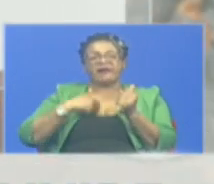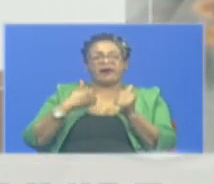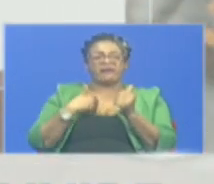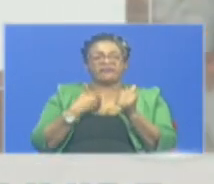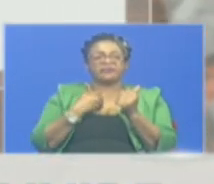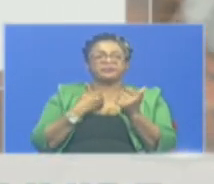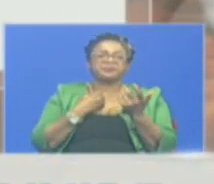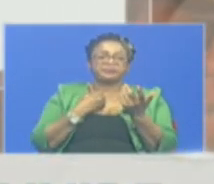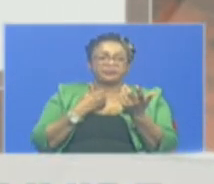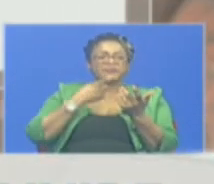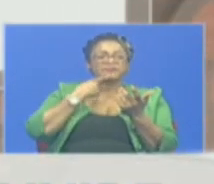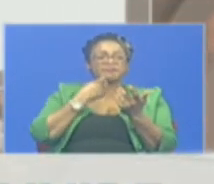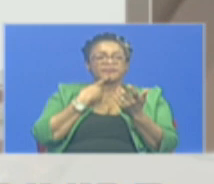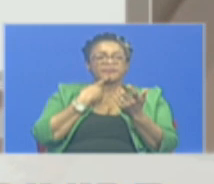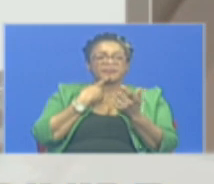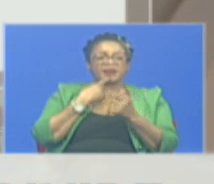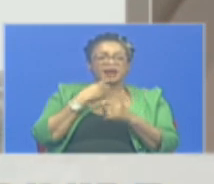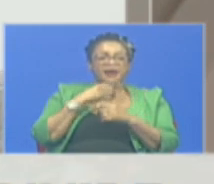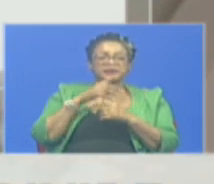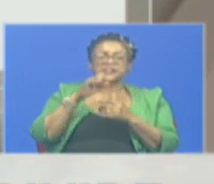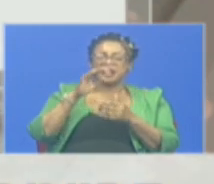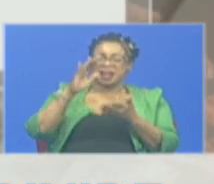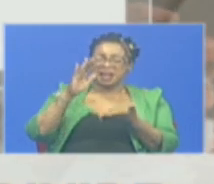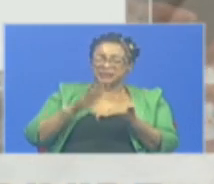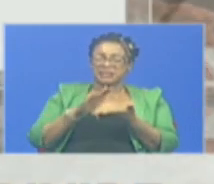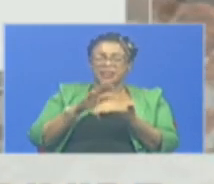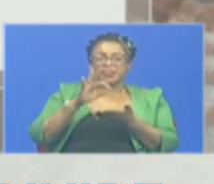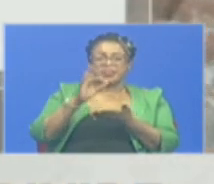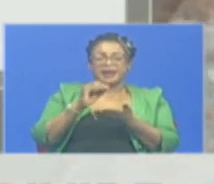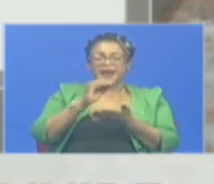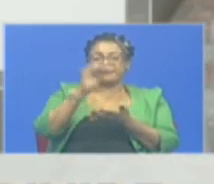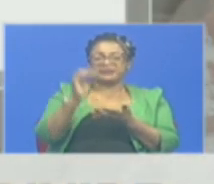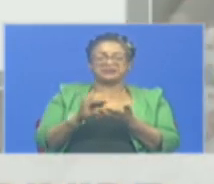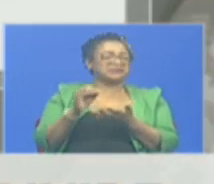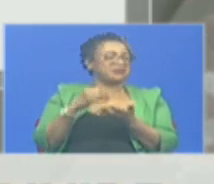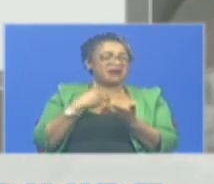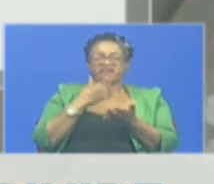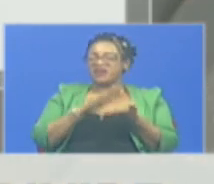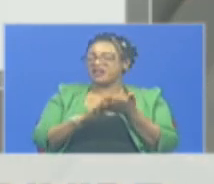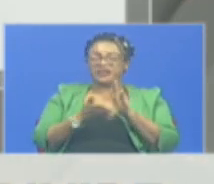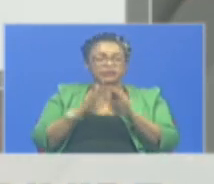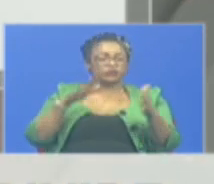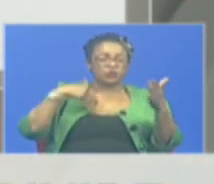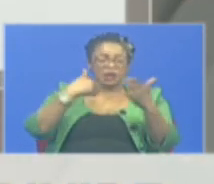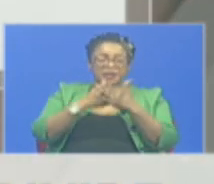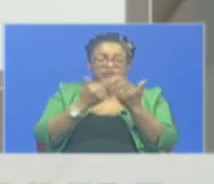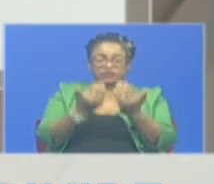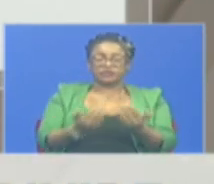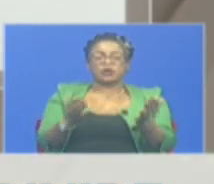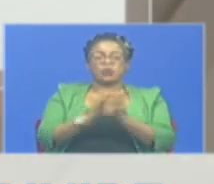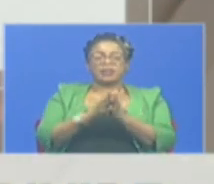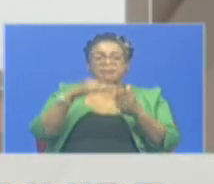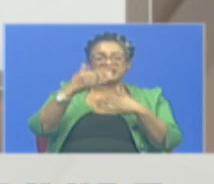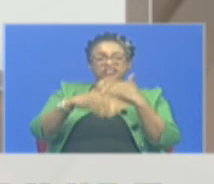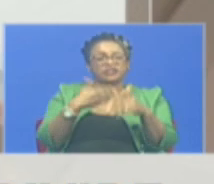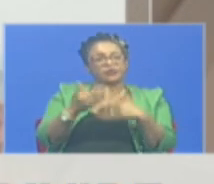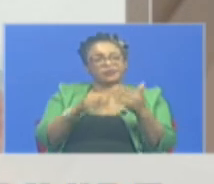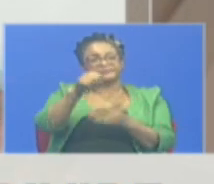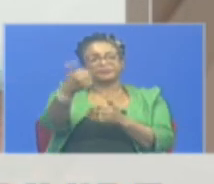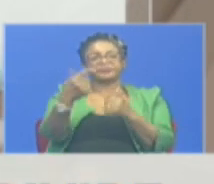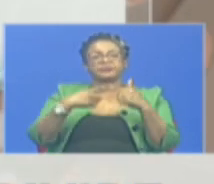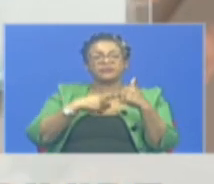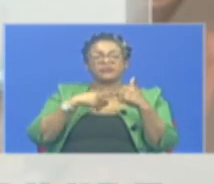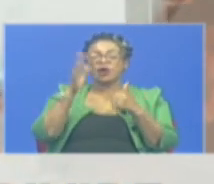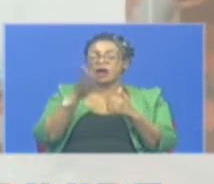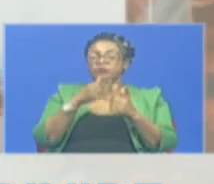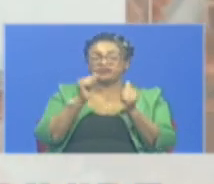that less than 30% of their schools have any measures in place to reach children with learning materials. Another 6 out of 10